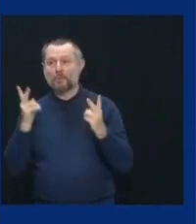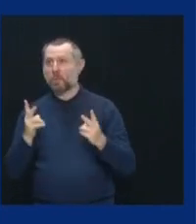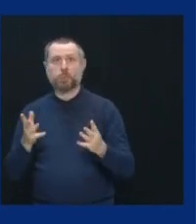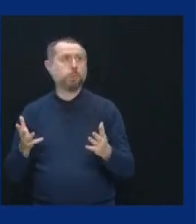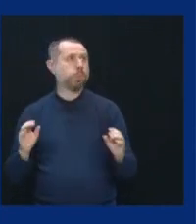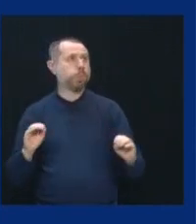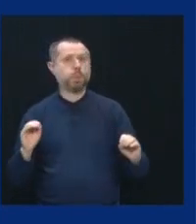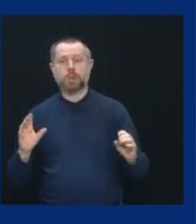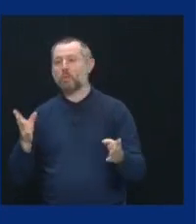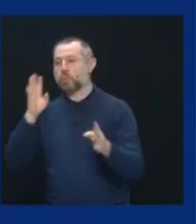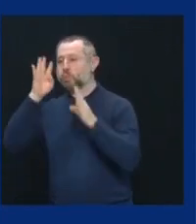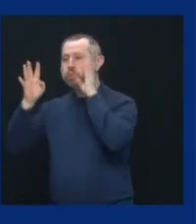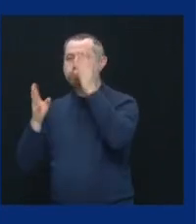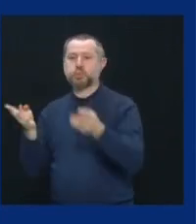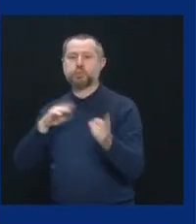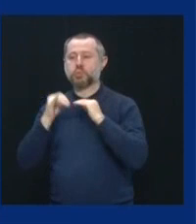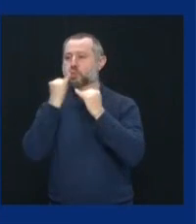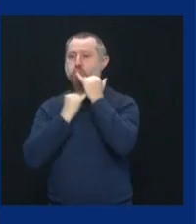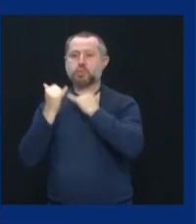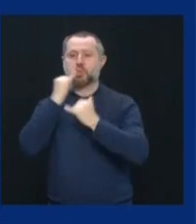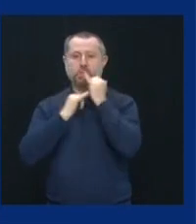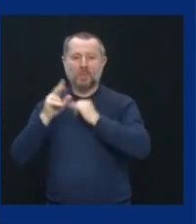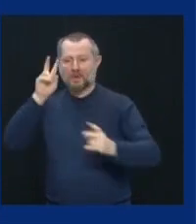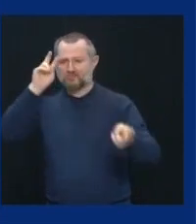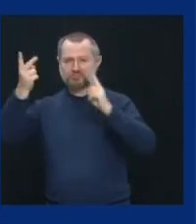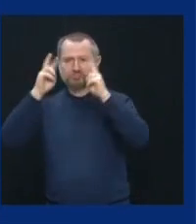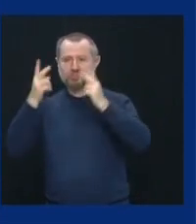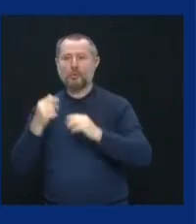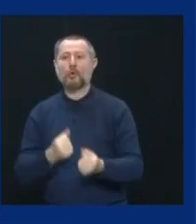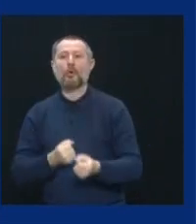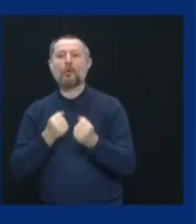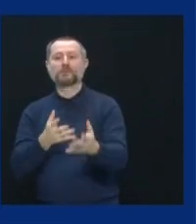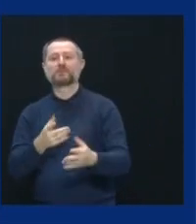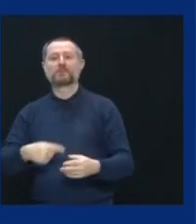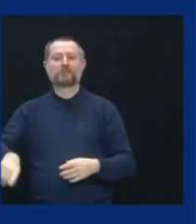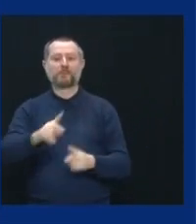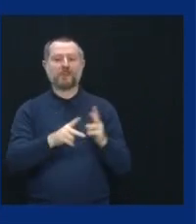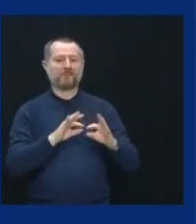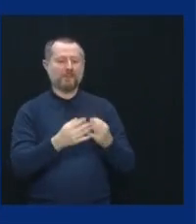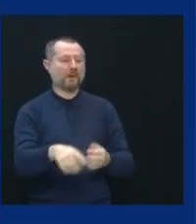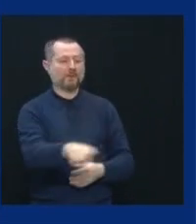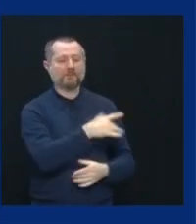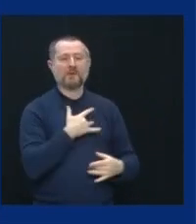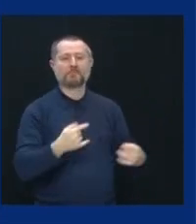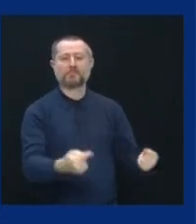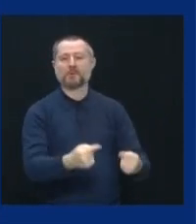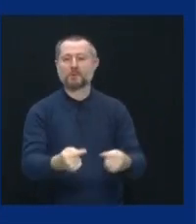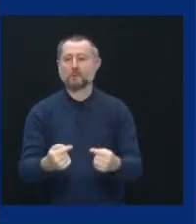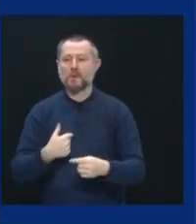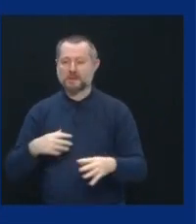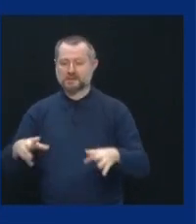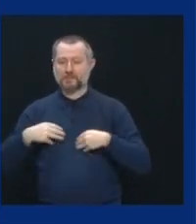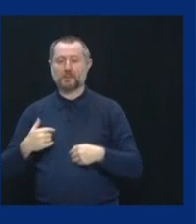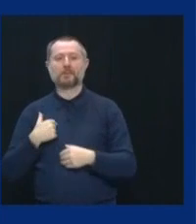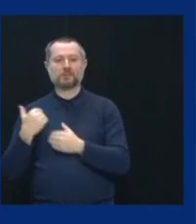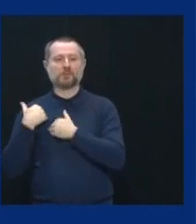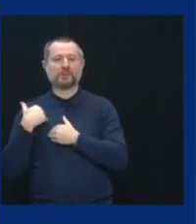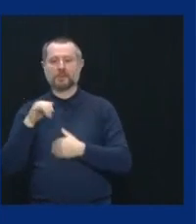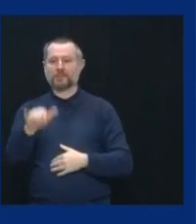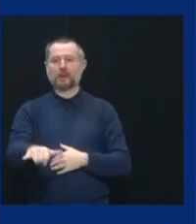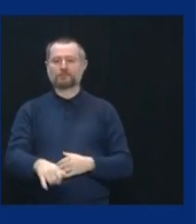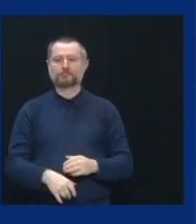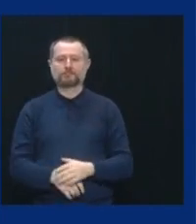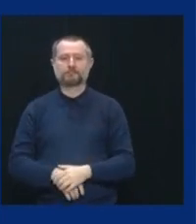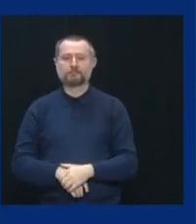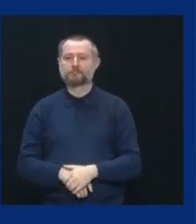The disinformation begets pain of people. I take responsibility for that. Total